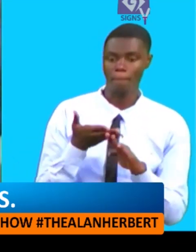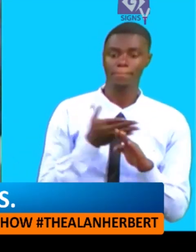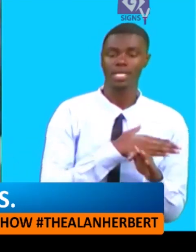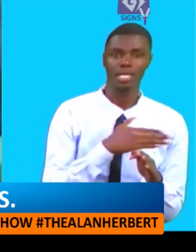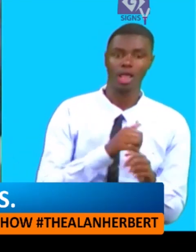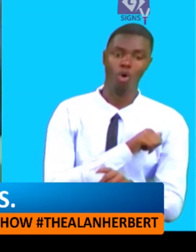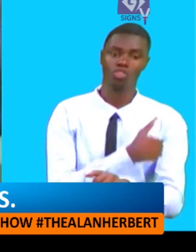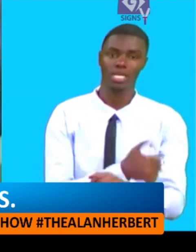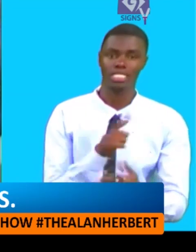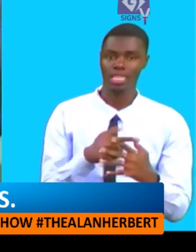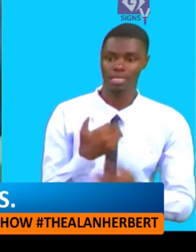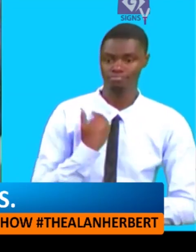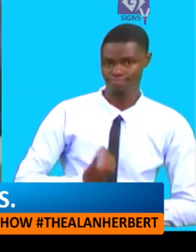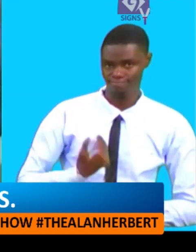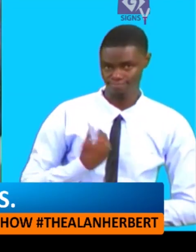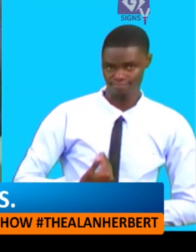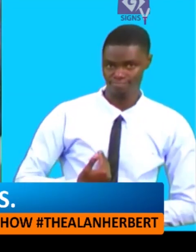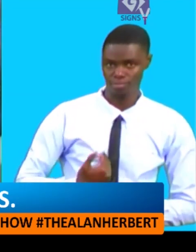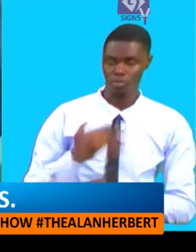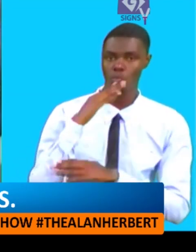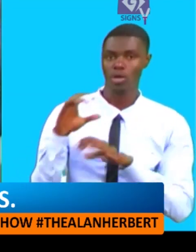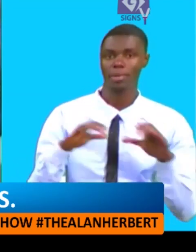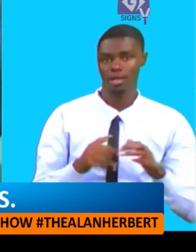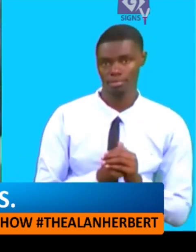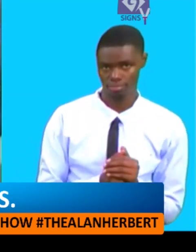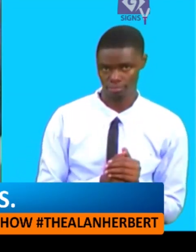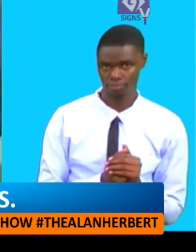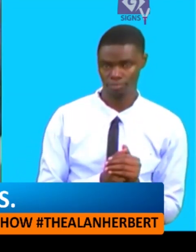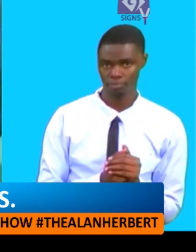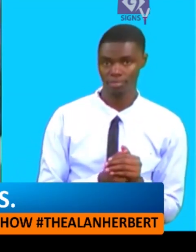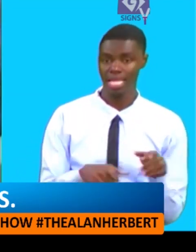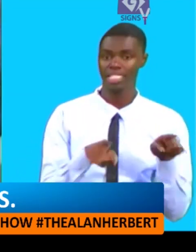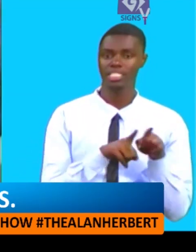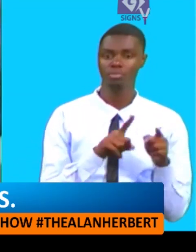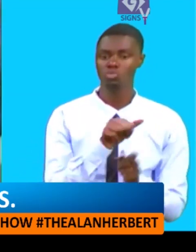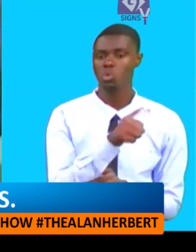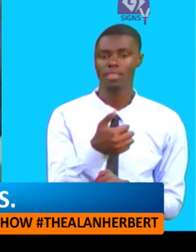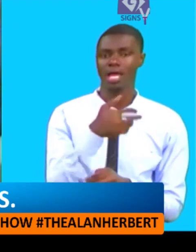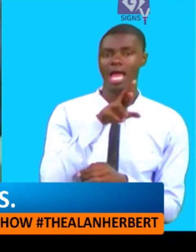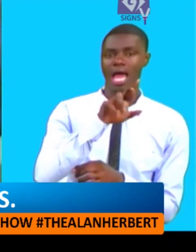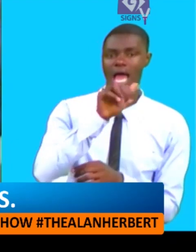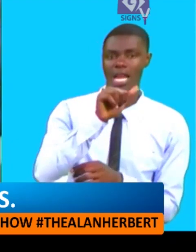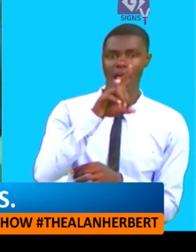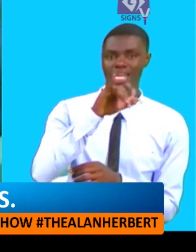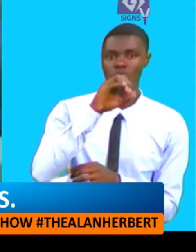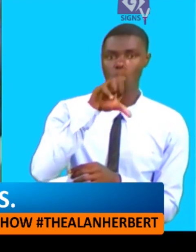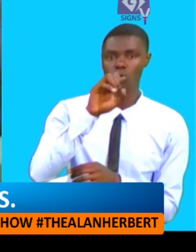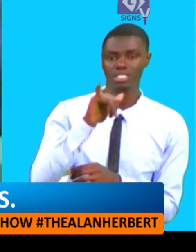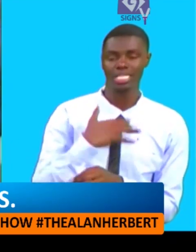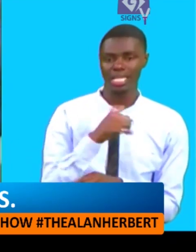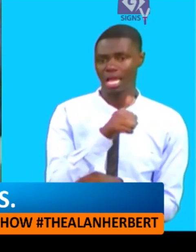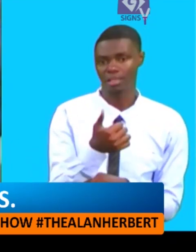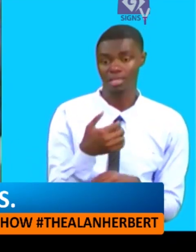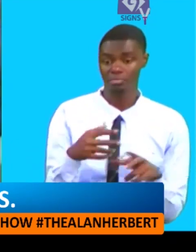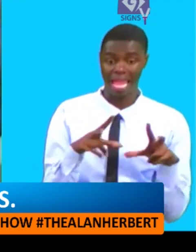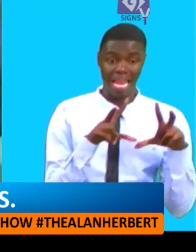surgical procedure will be done. Same to other radiology and the rest. But now for the non-comprehensive,